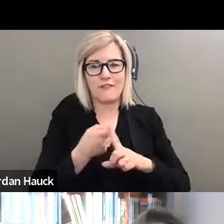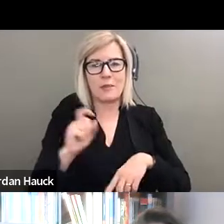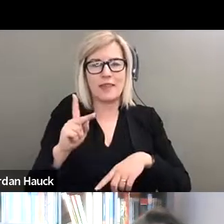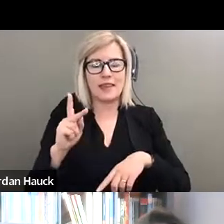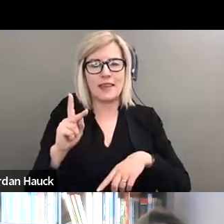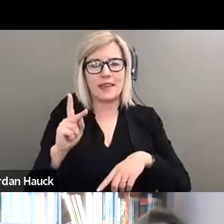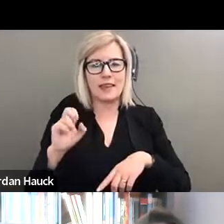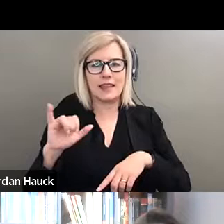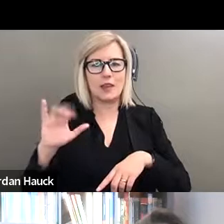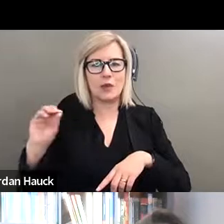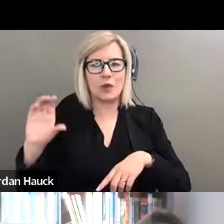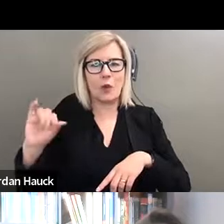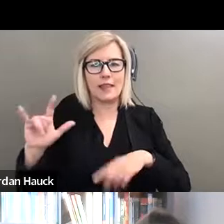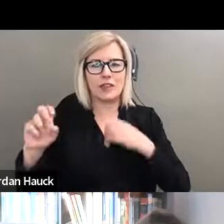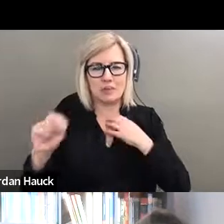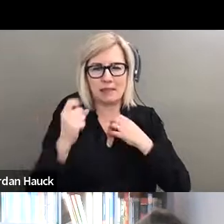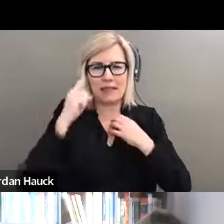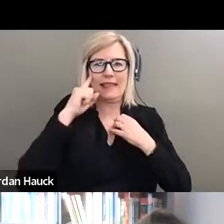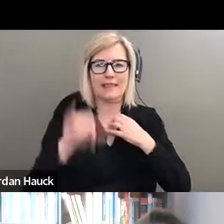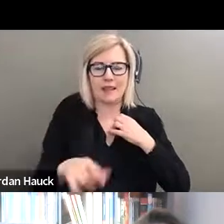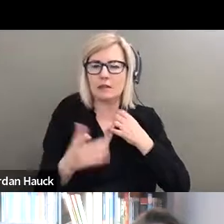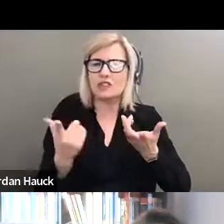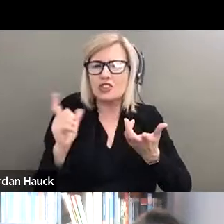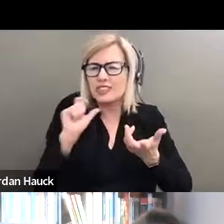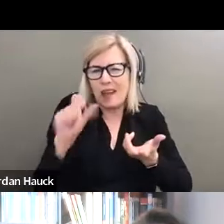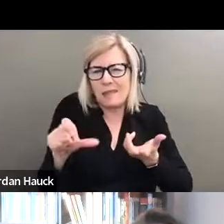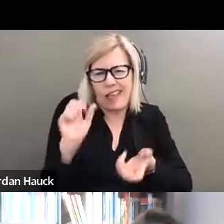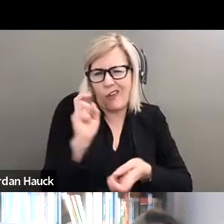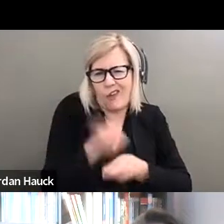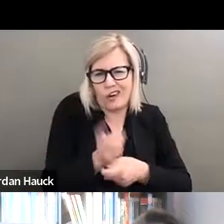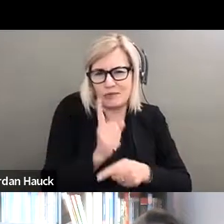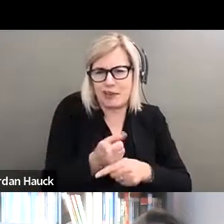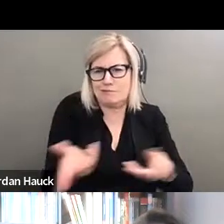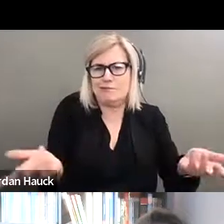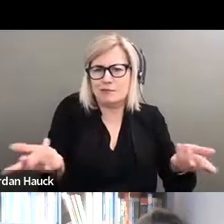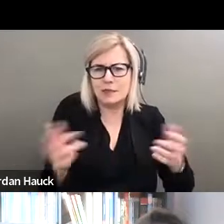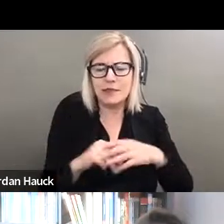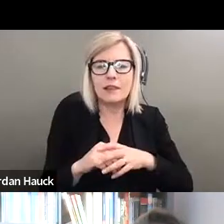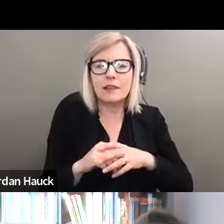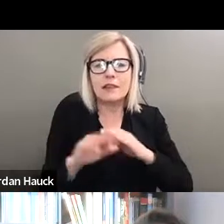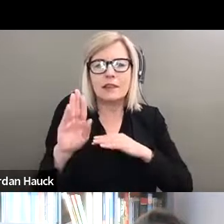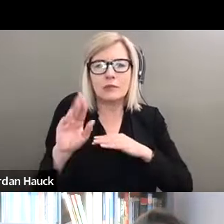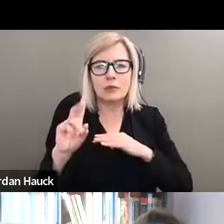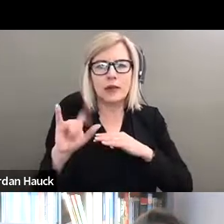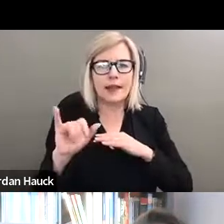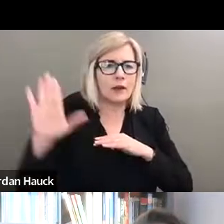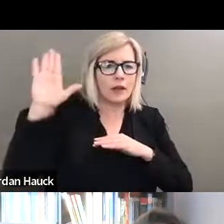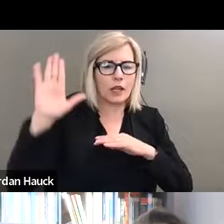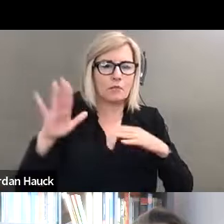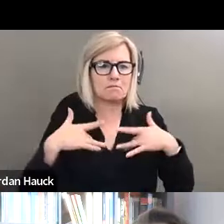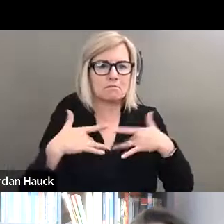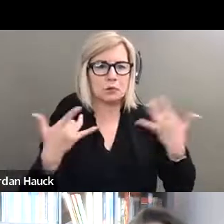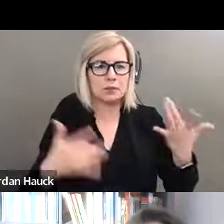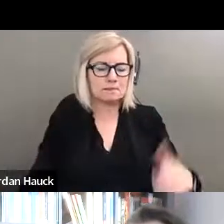Coalition. Makes me think of that, because it's like, it shouldn't be that hard, right? Brady, you've had your hand up. Let's go